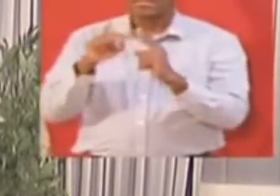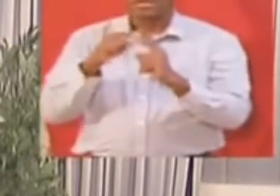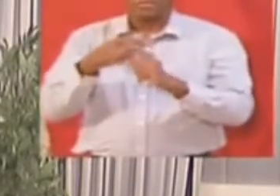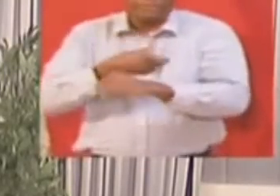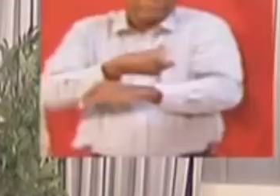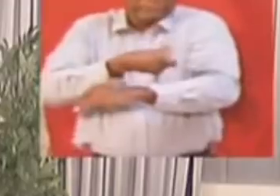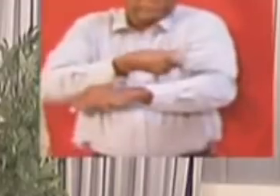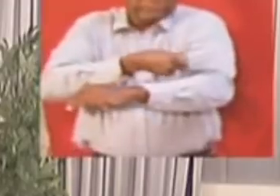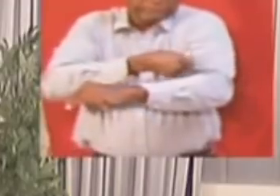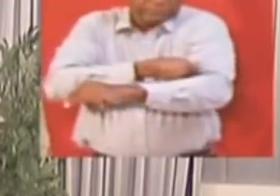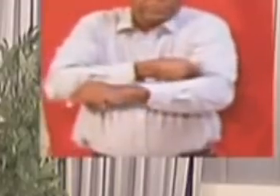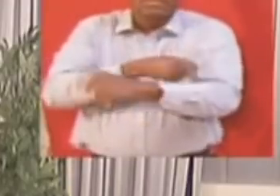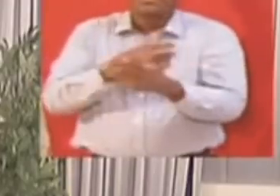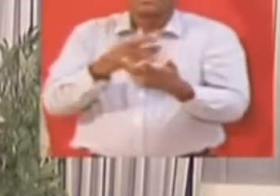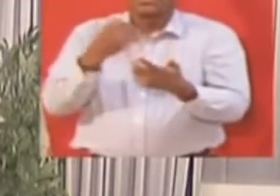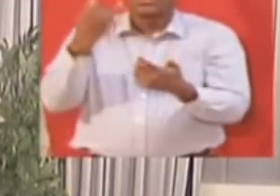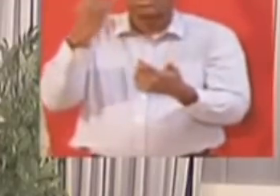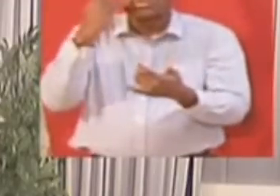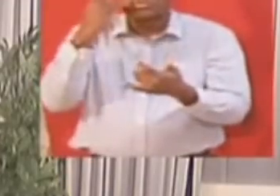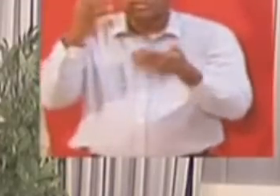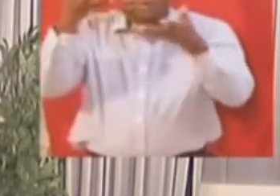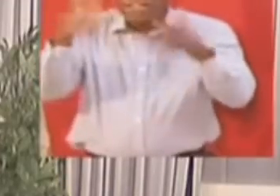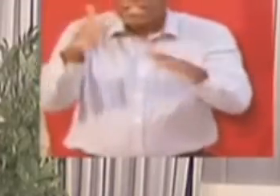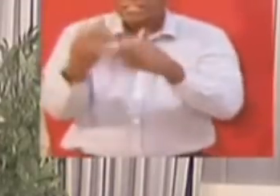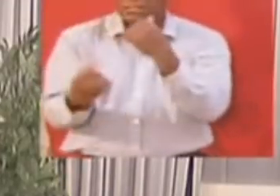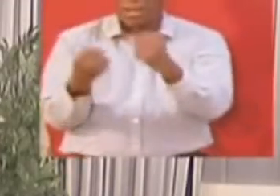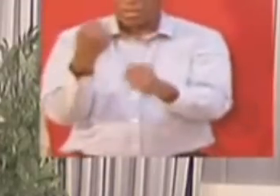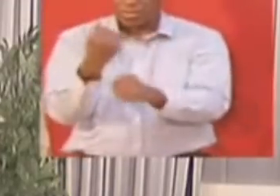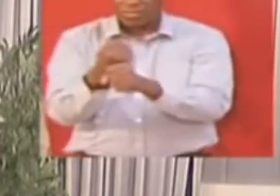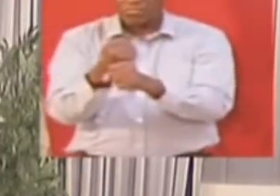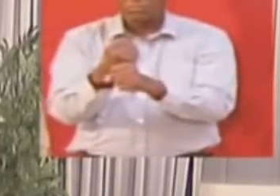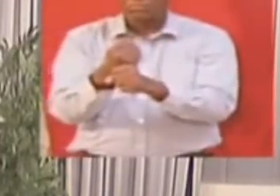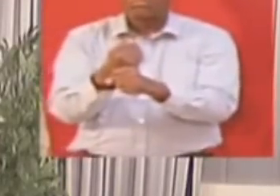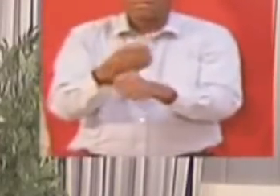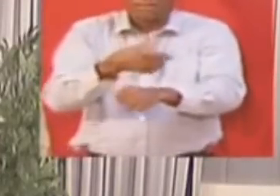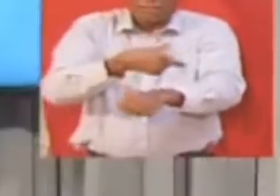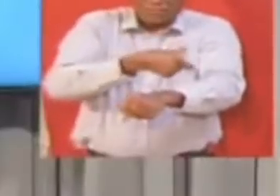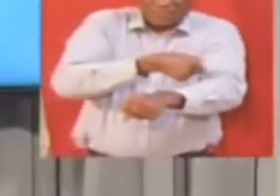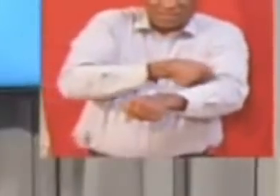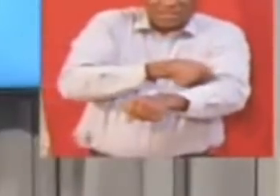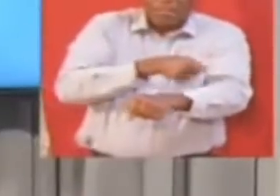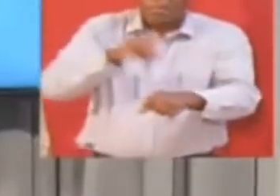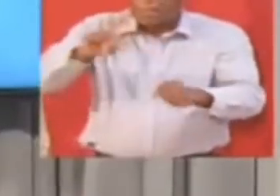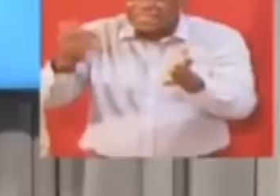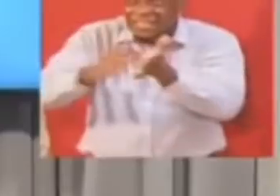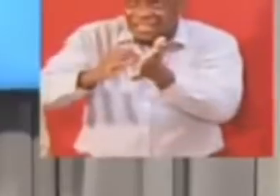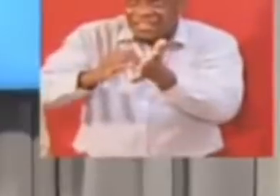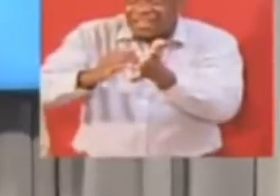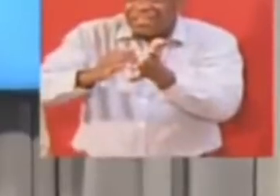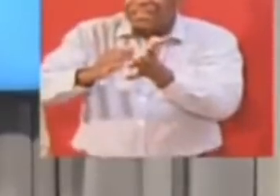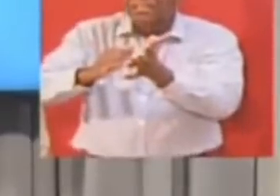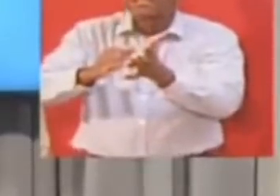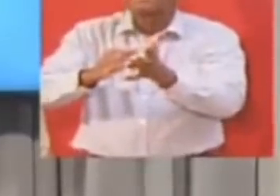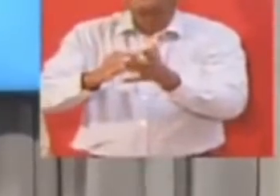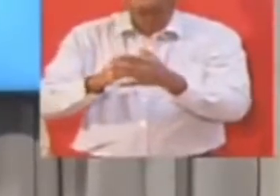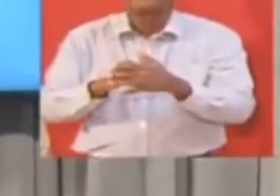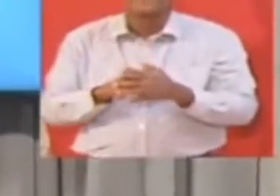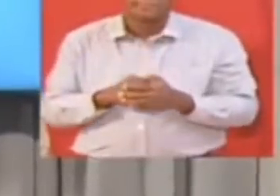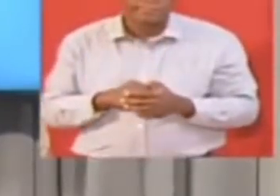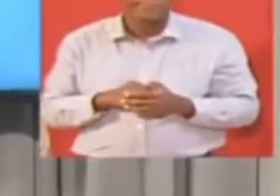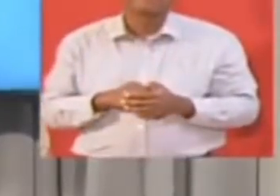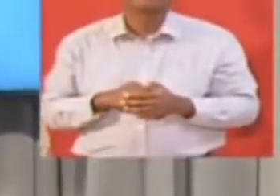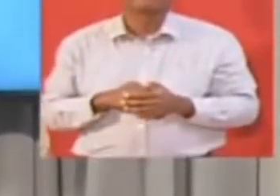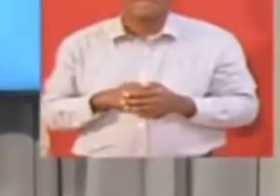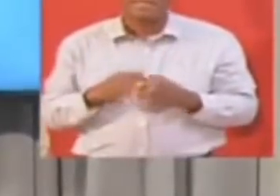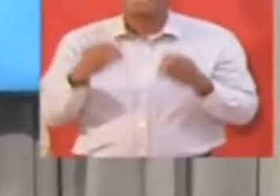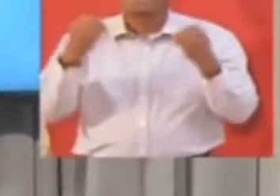to be vaccinated again? And the answer is always, this is an annual shot, meaning every flu season